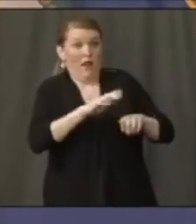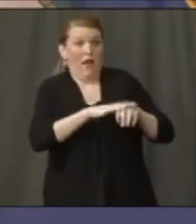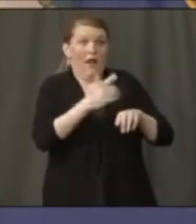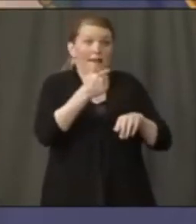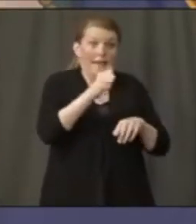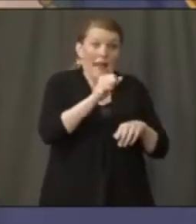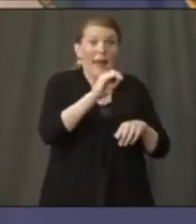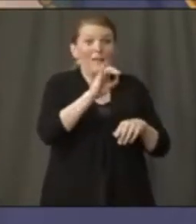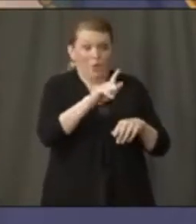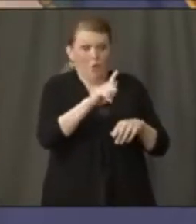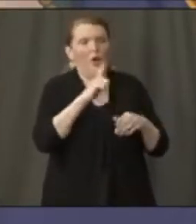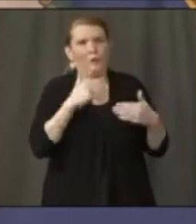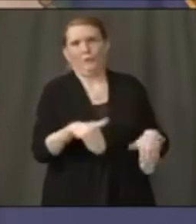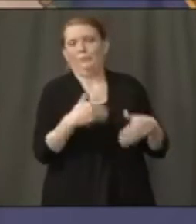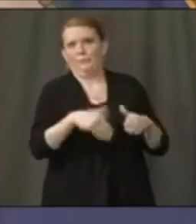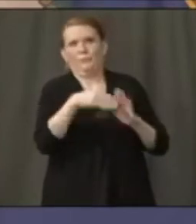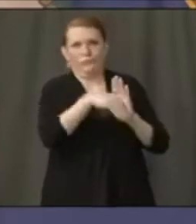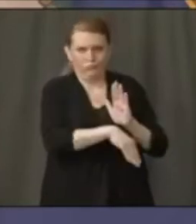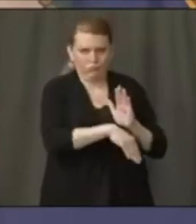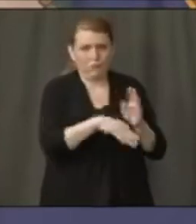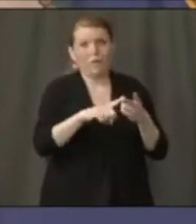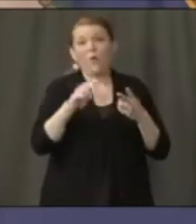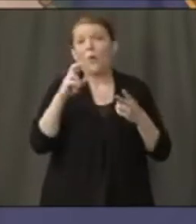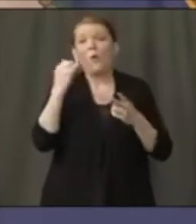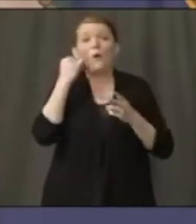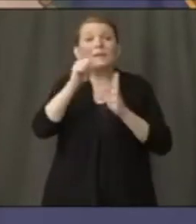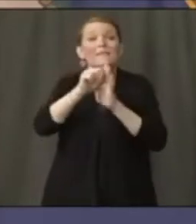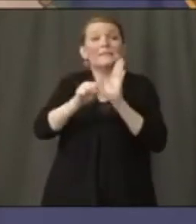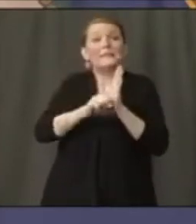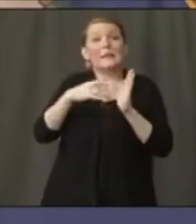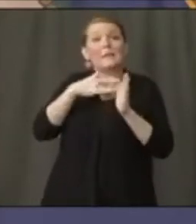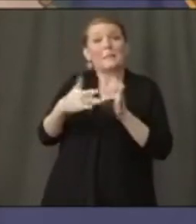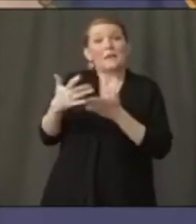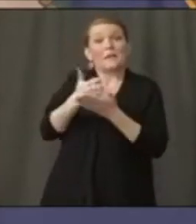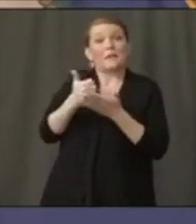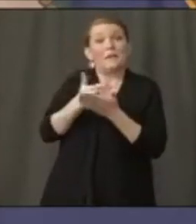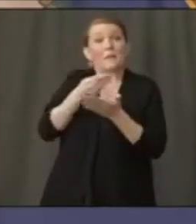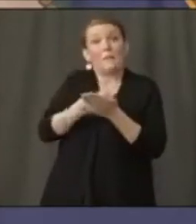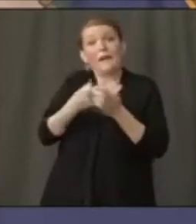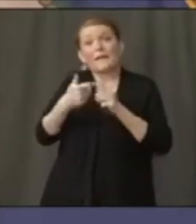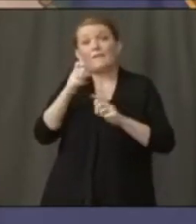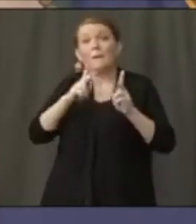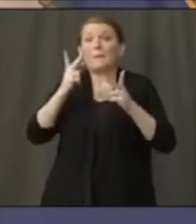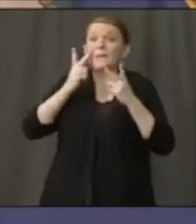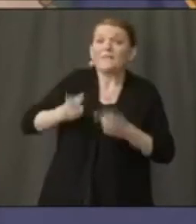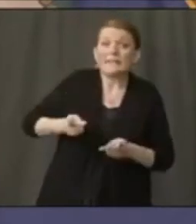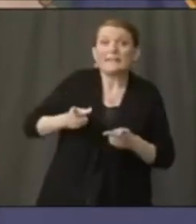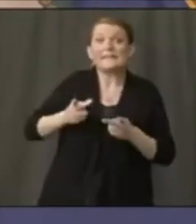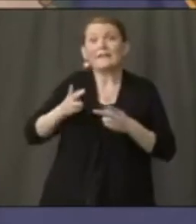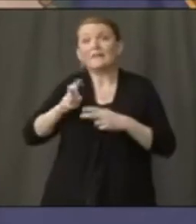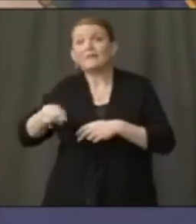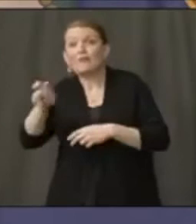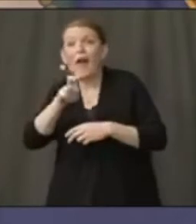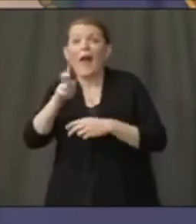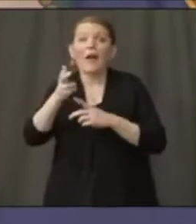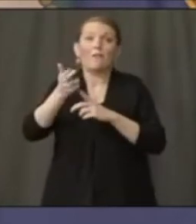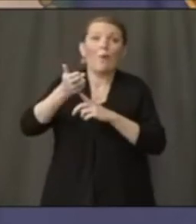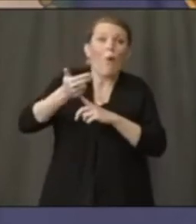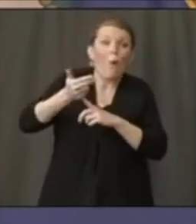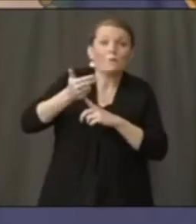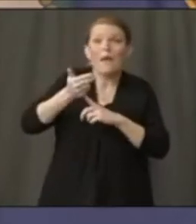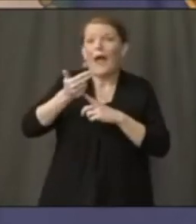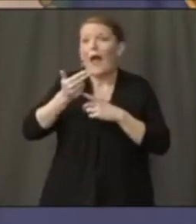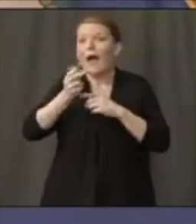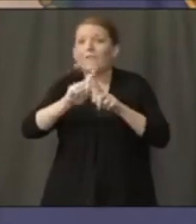you can imagine why. Aviation is down quite a bit. Everybody's discouraging travel. Hotels, we don't even have hotels